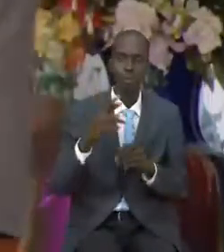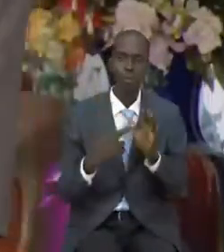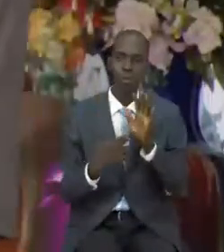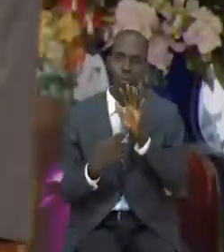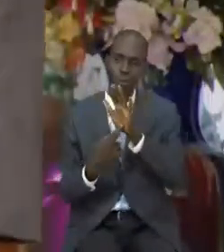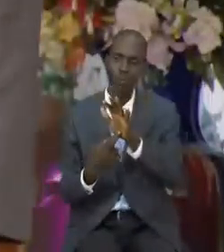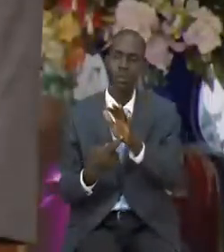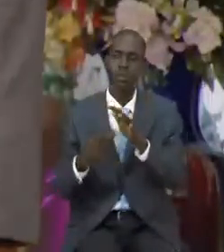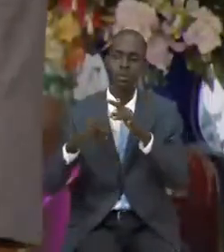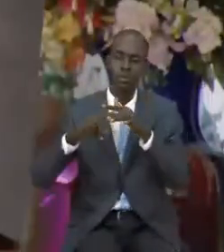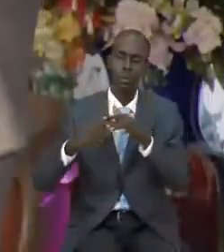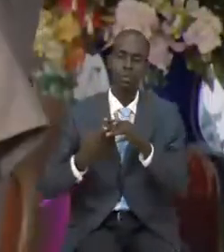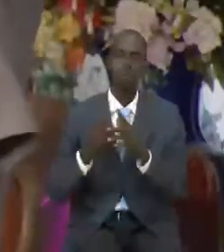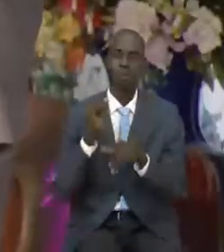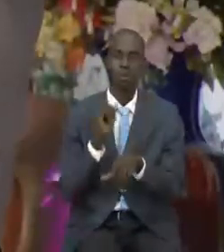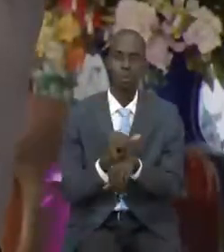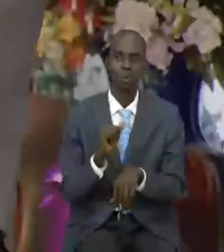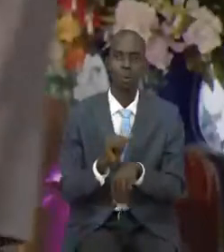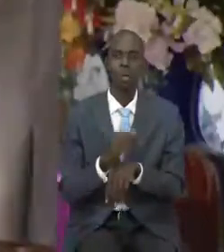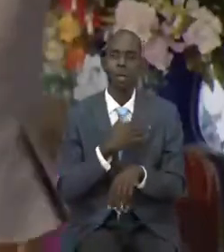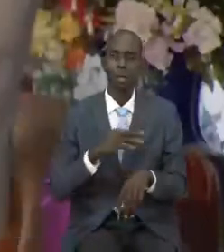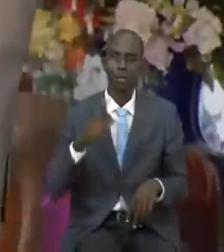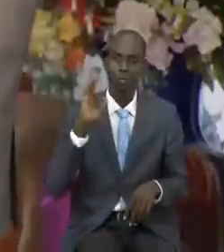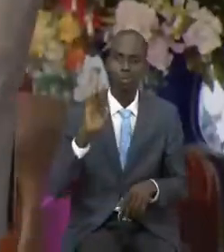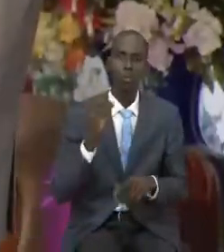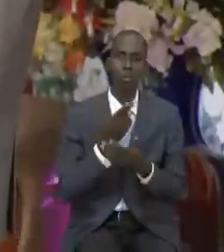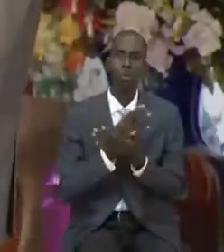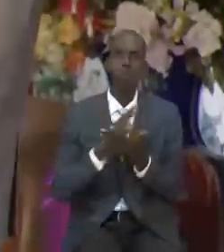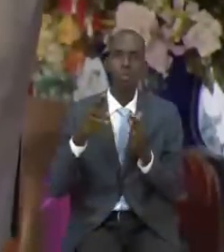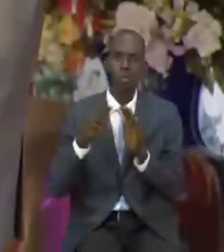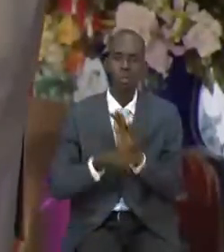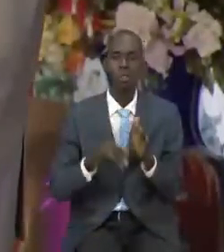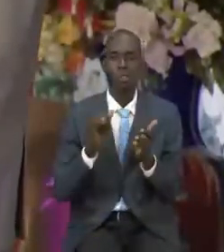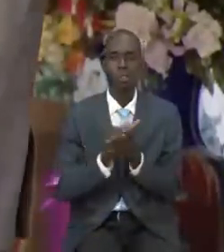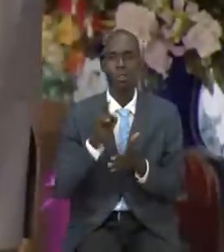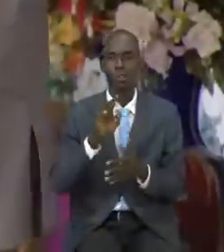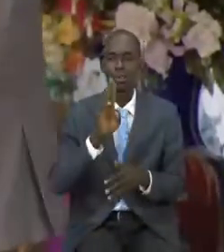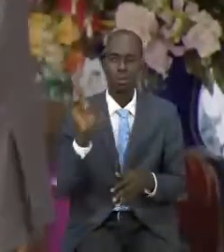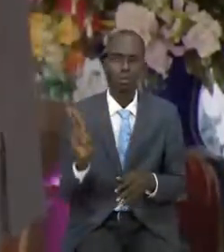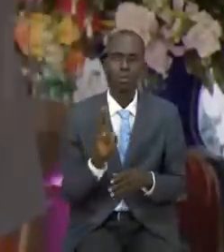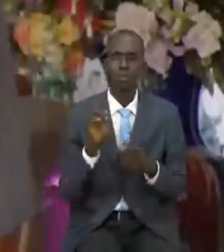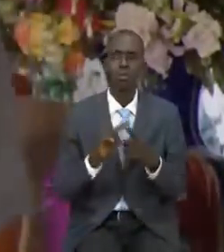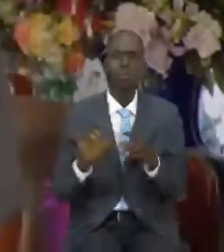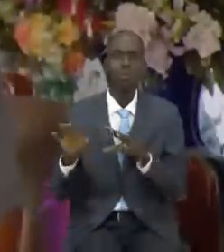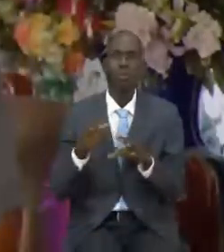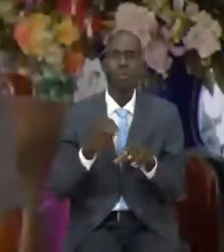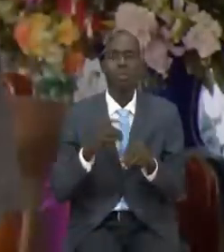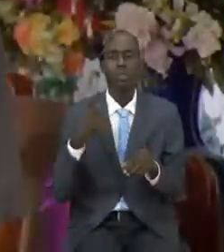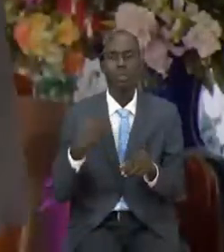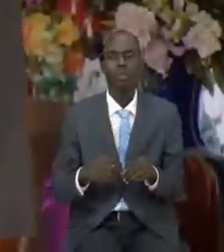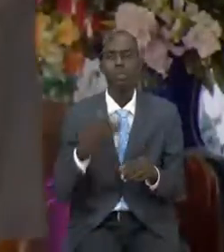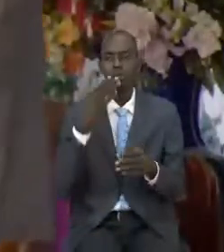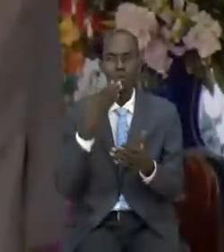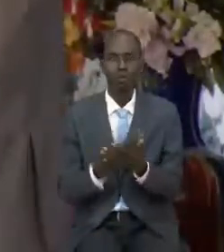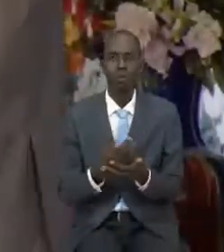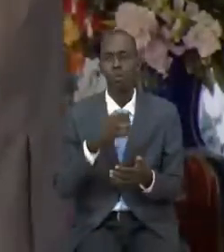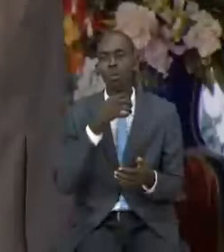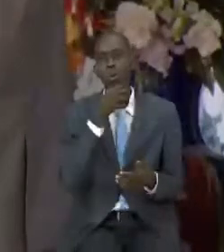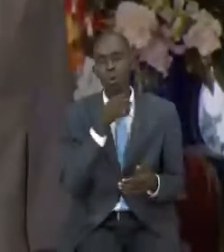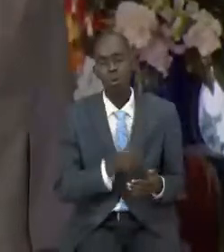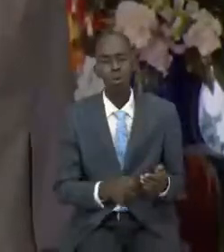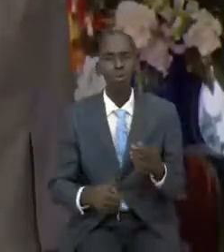ambassadorial work and preach holiness like you used to do in the good old